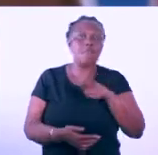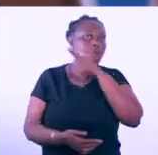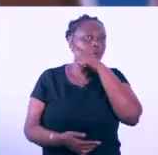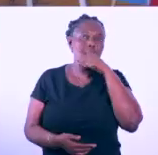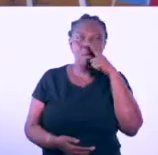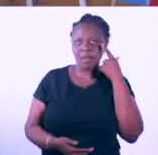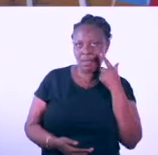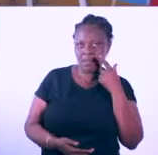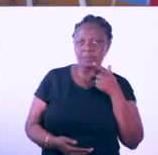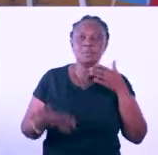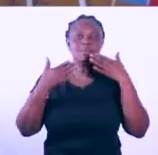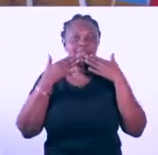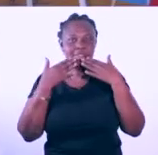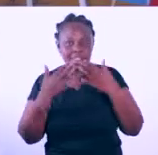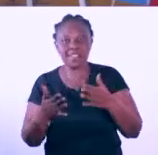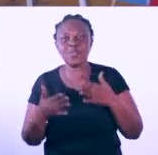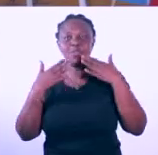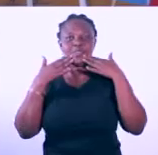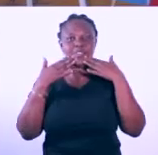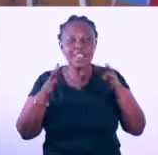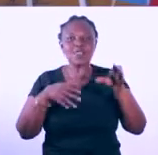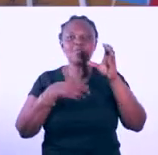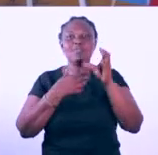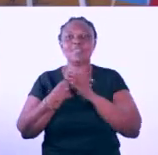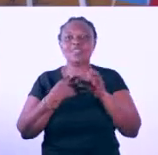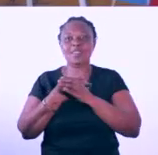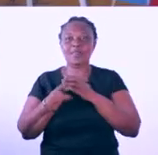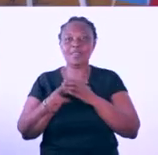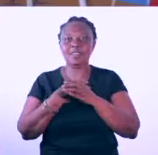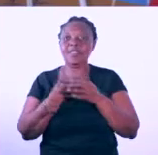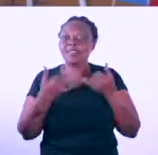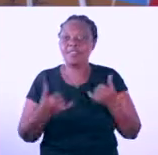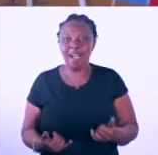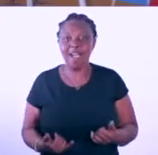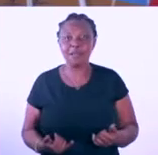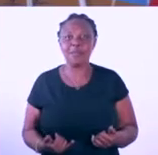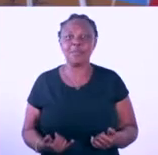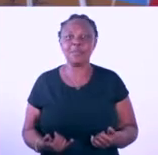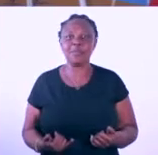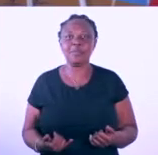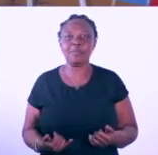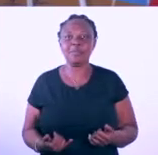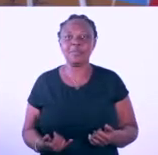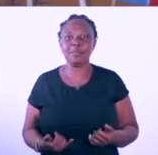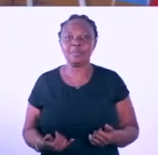garden. Thank you. Thank you, Christabel. At this point,